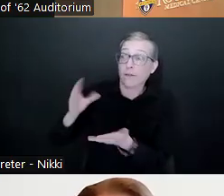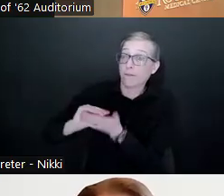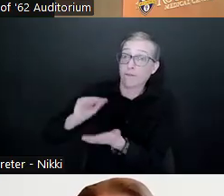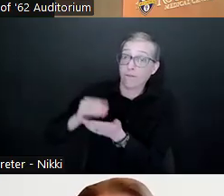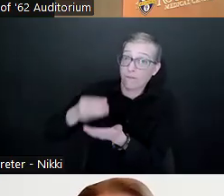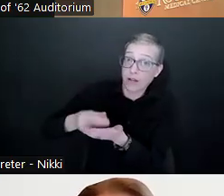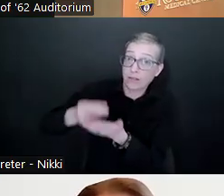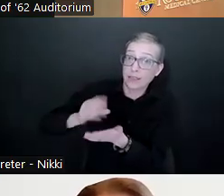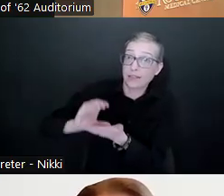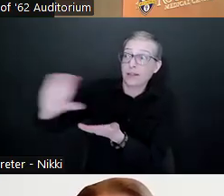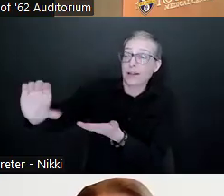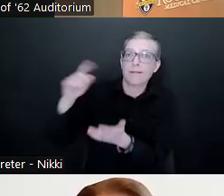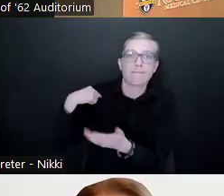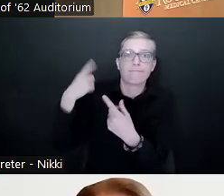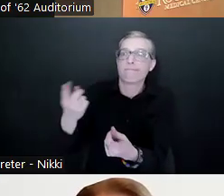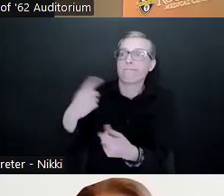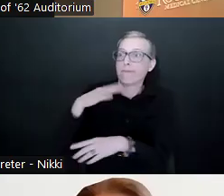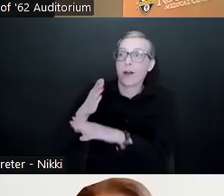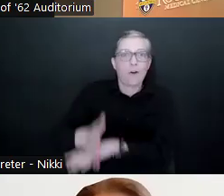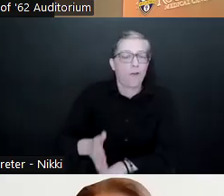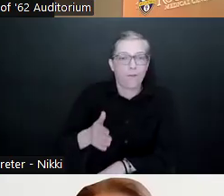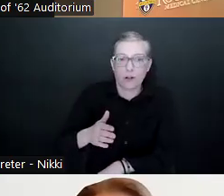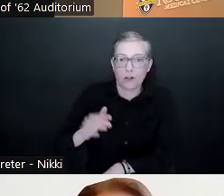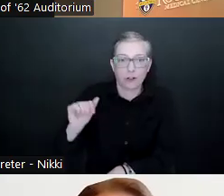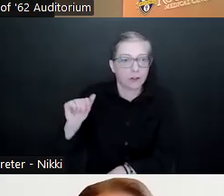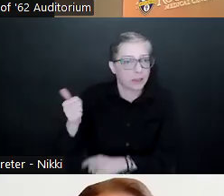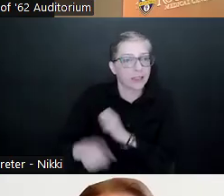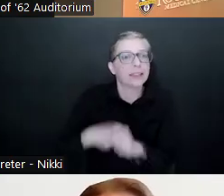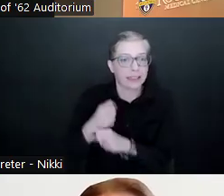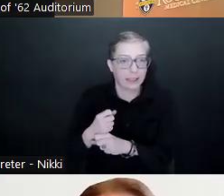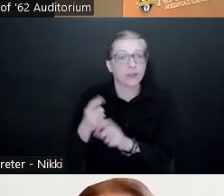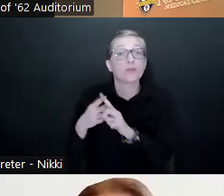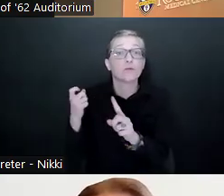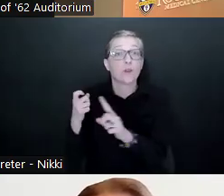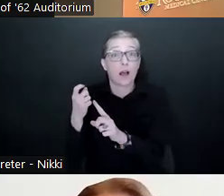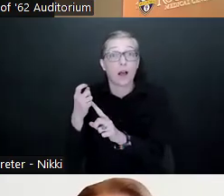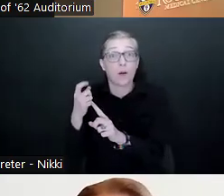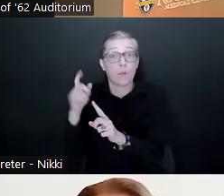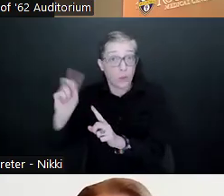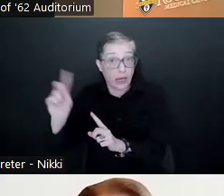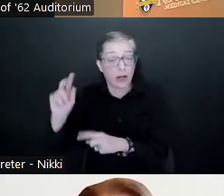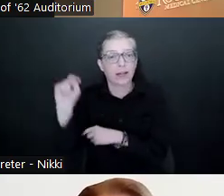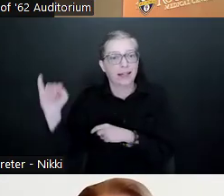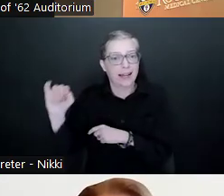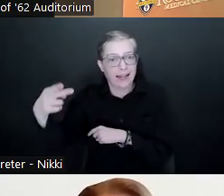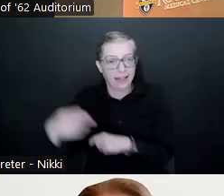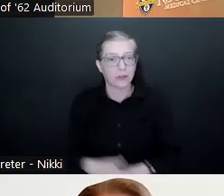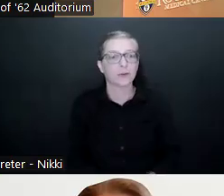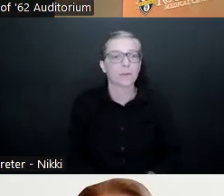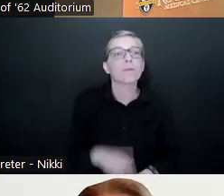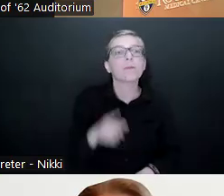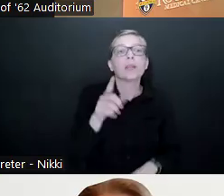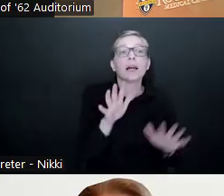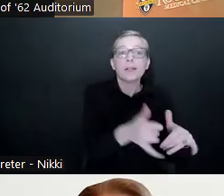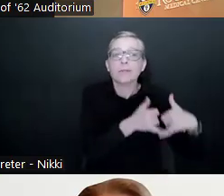decade. Among her numerous accolades, she received the 2016 Mid-Career Award from the North American Society for the Study